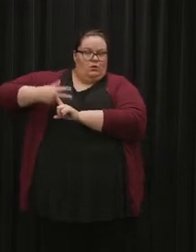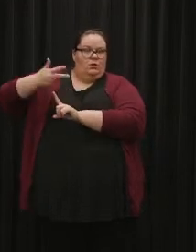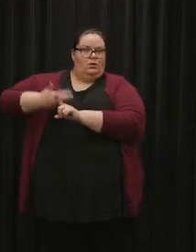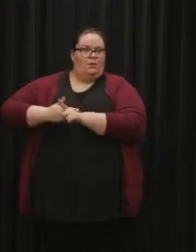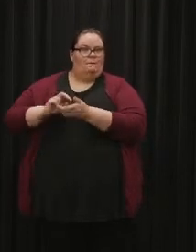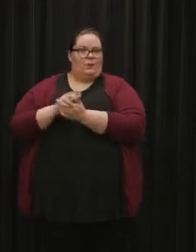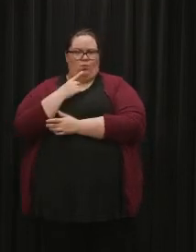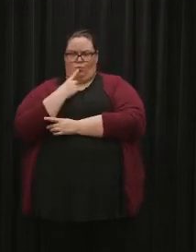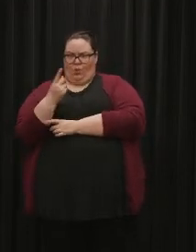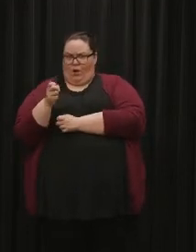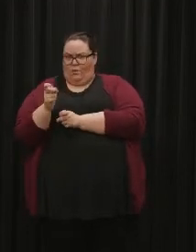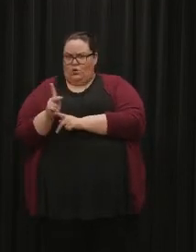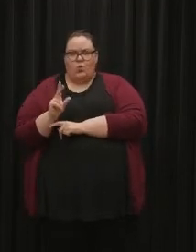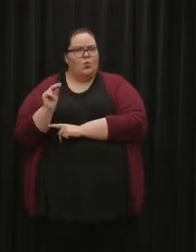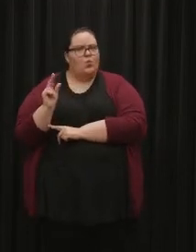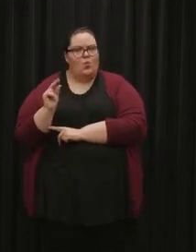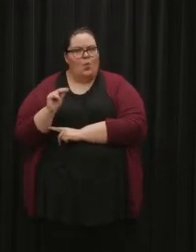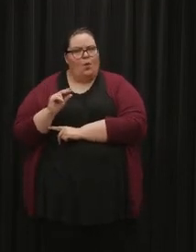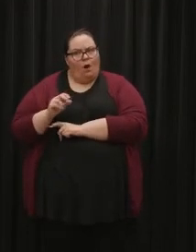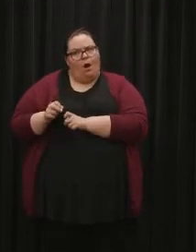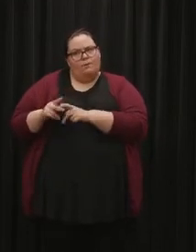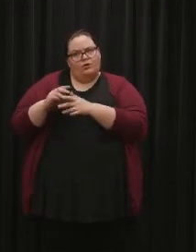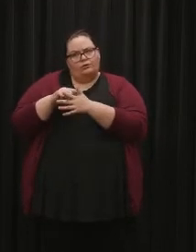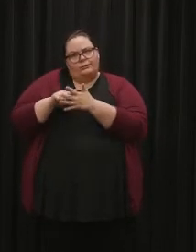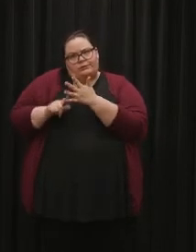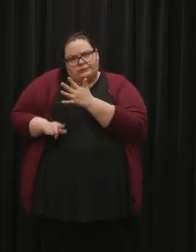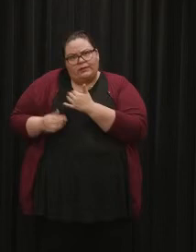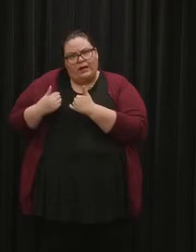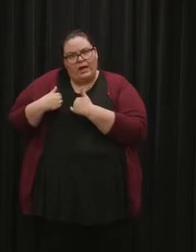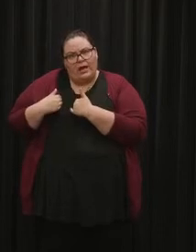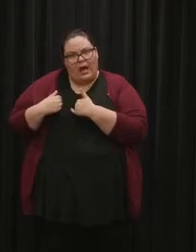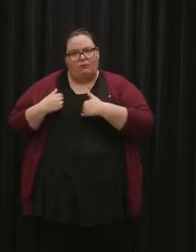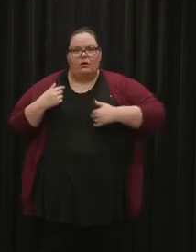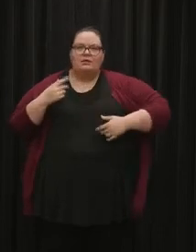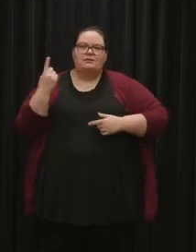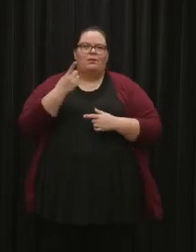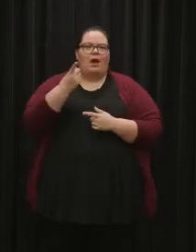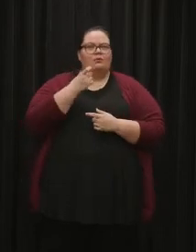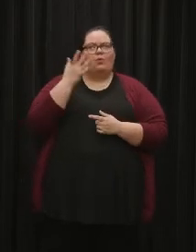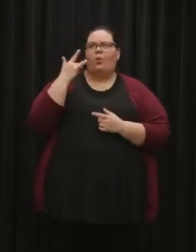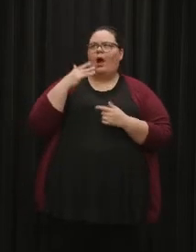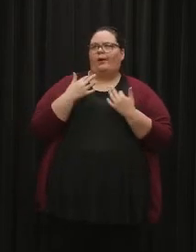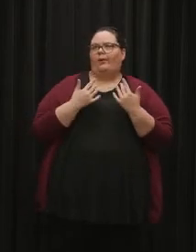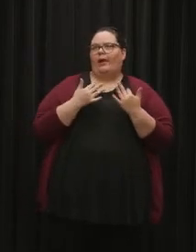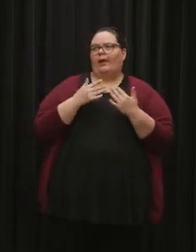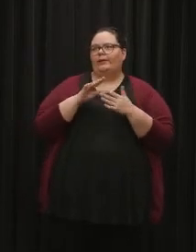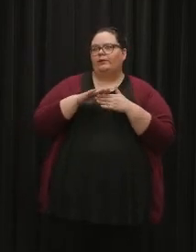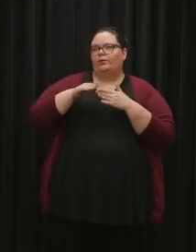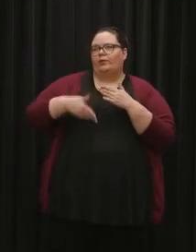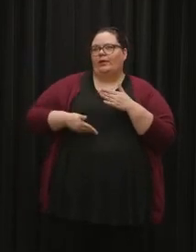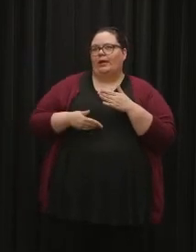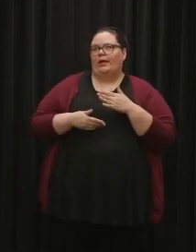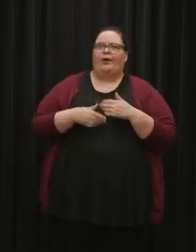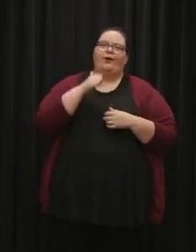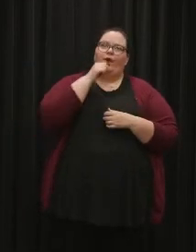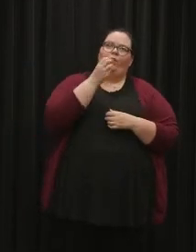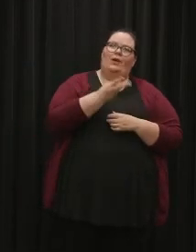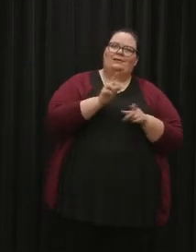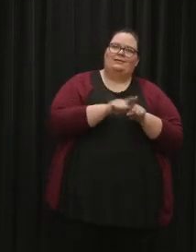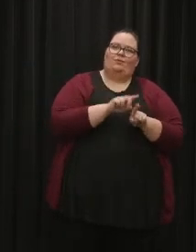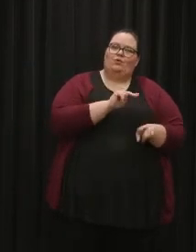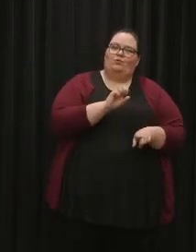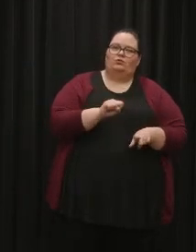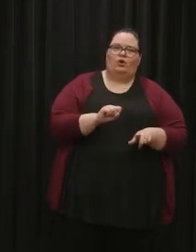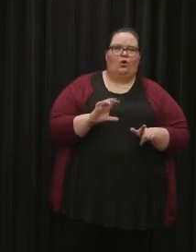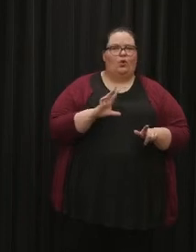many opportunities. And then as I said earlier, somebody asked a question about why we were delaying it till the weekend. We are trying to not disrupt